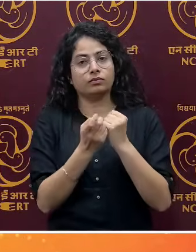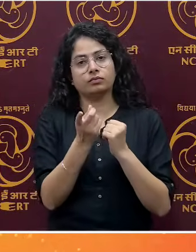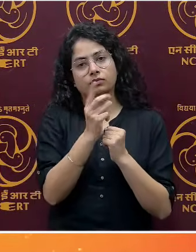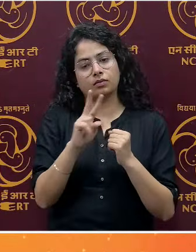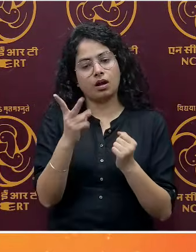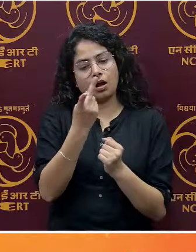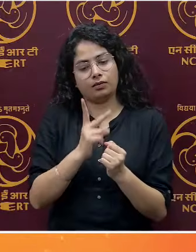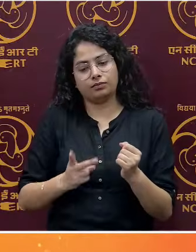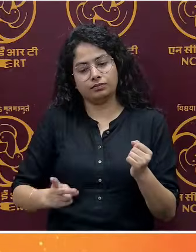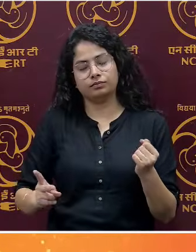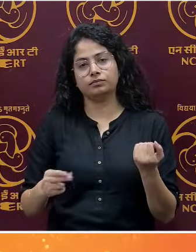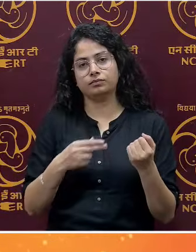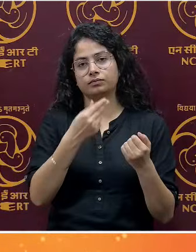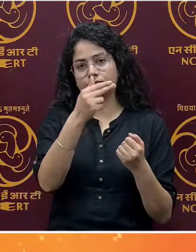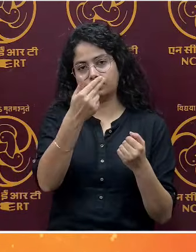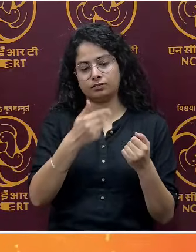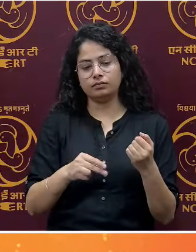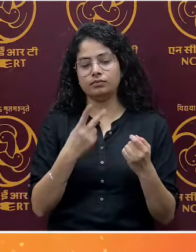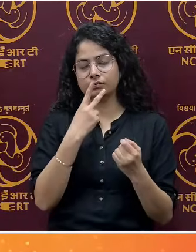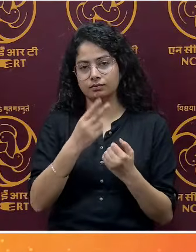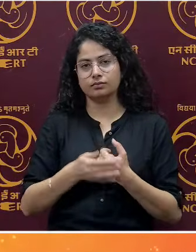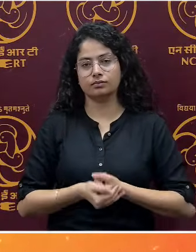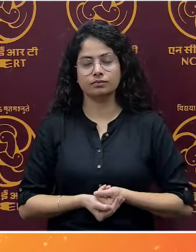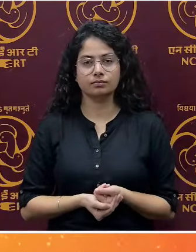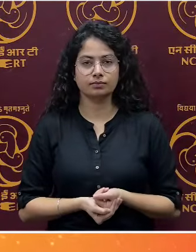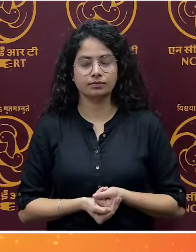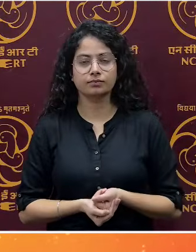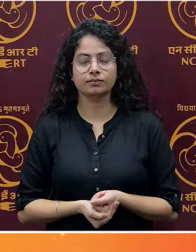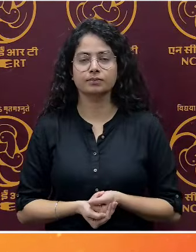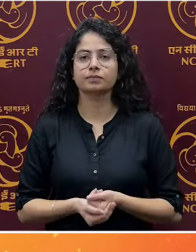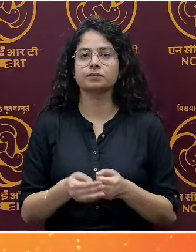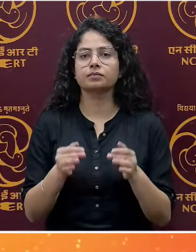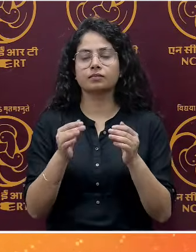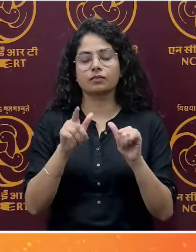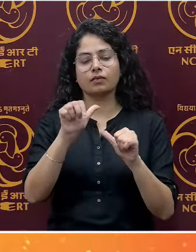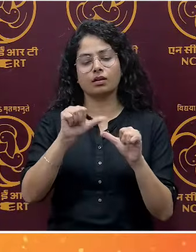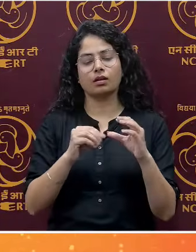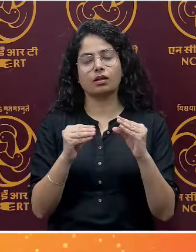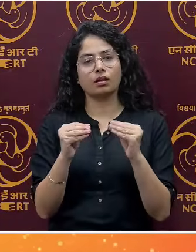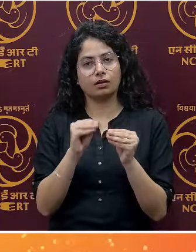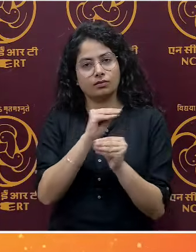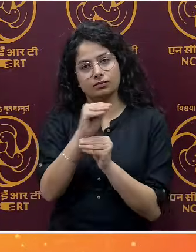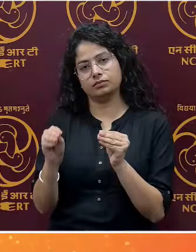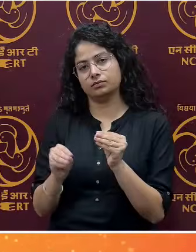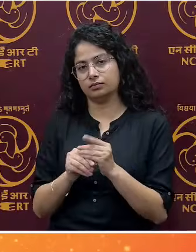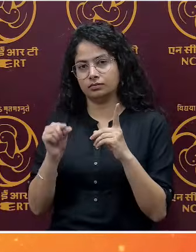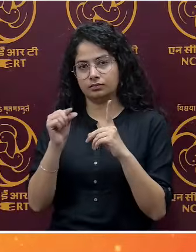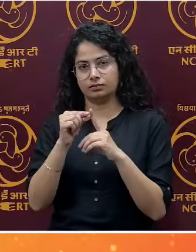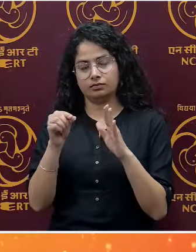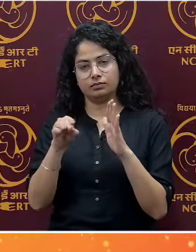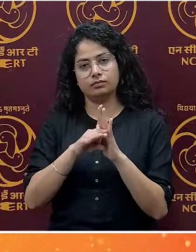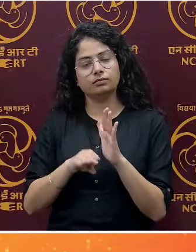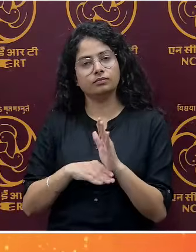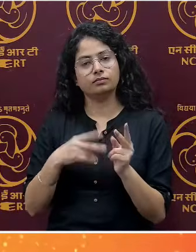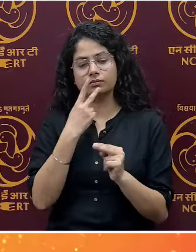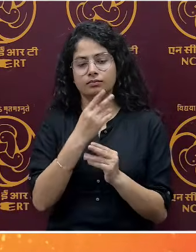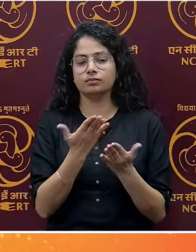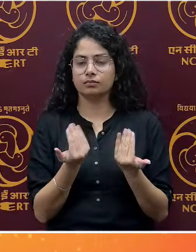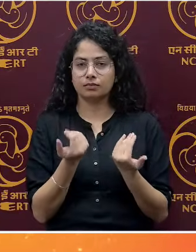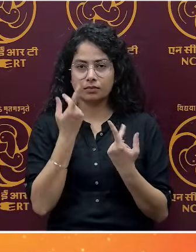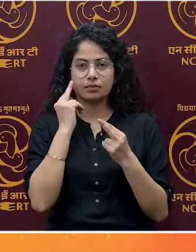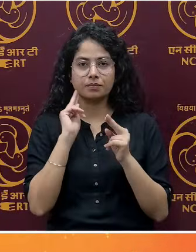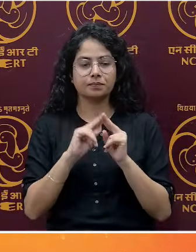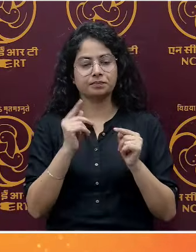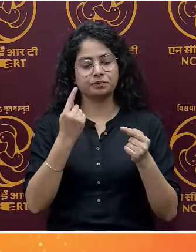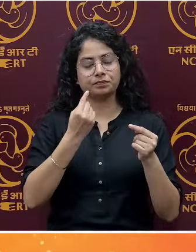listed. So there are a lot of contents. Apart from lab manuals, there are additional programs also. And if we are going